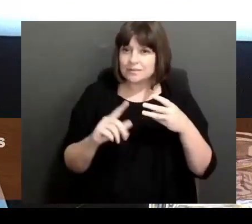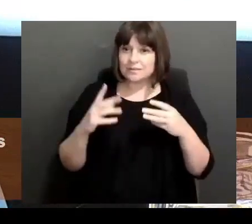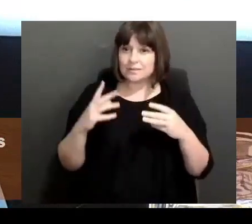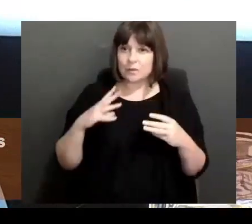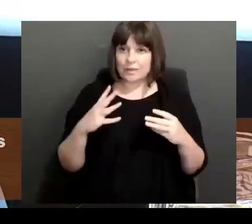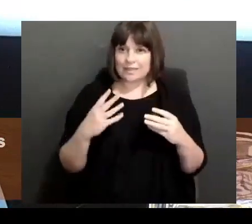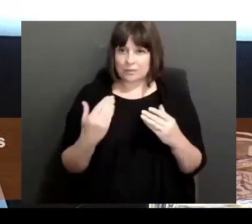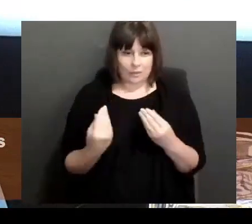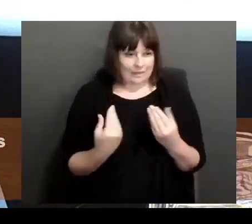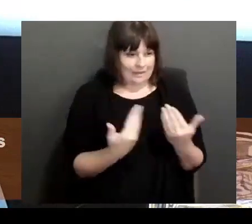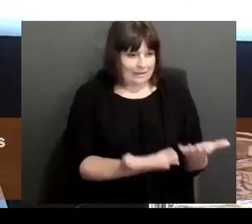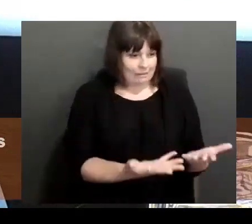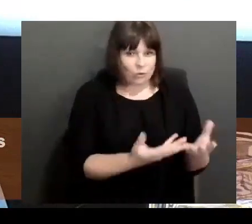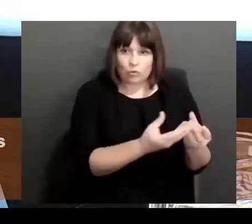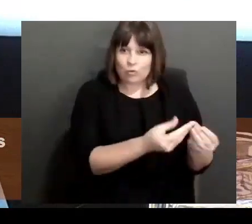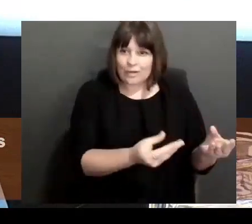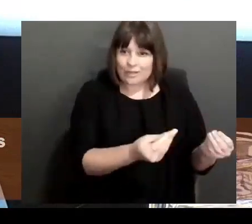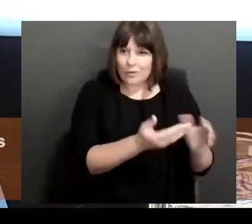power.